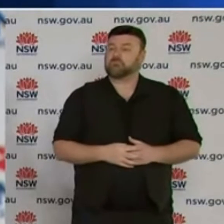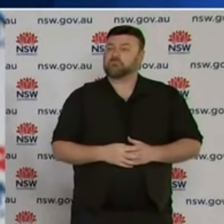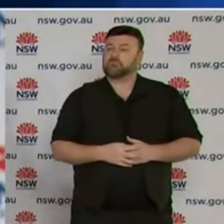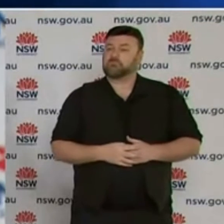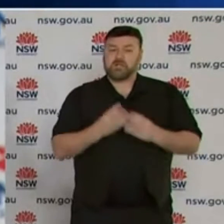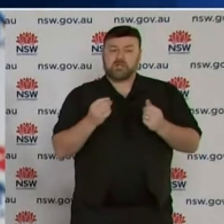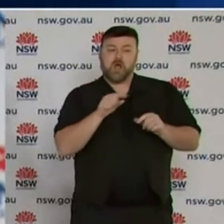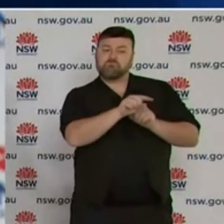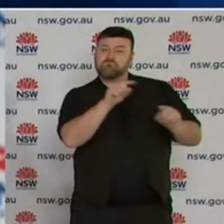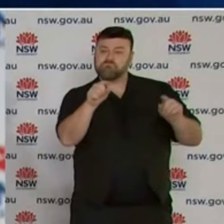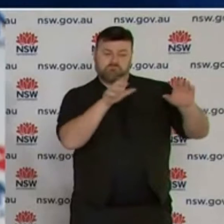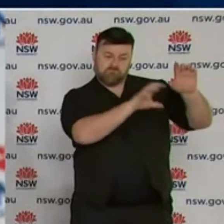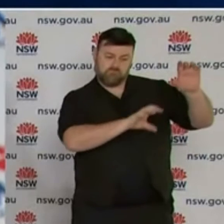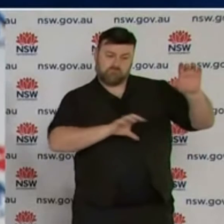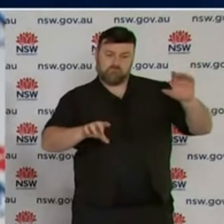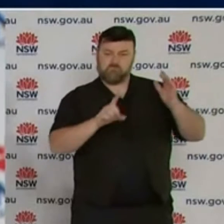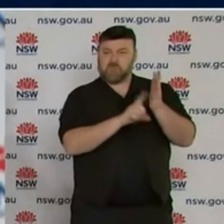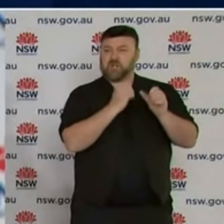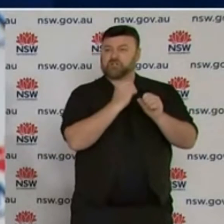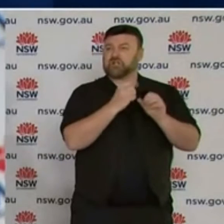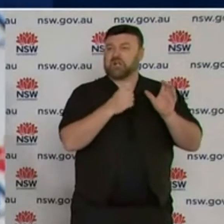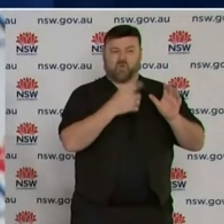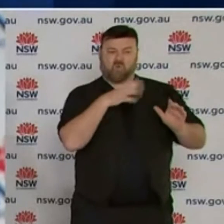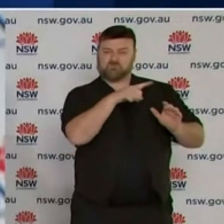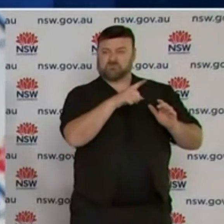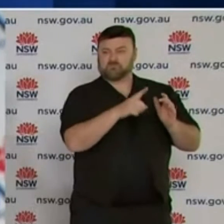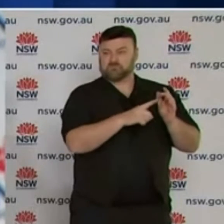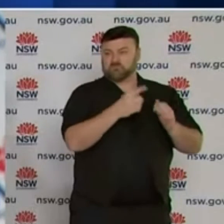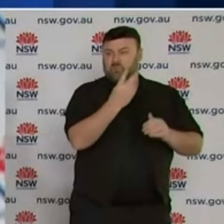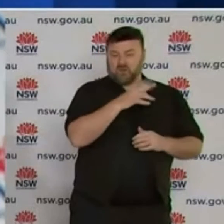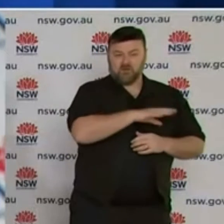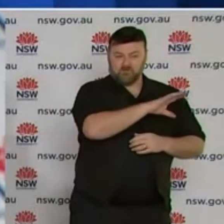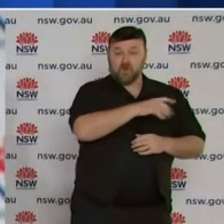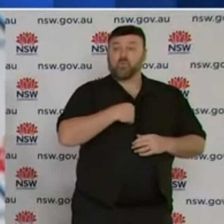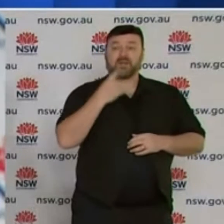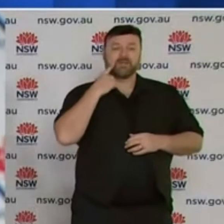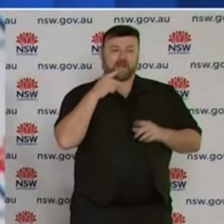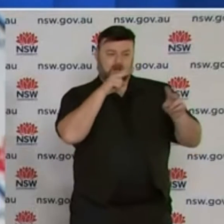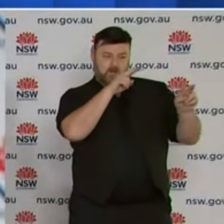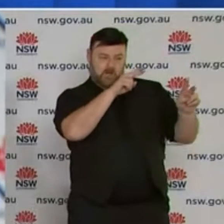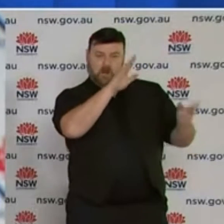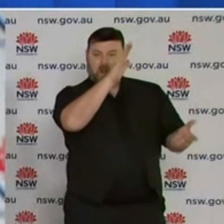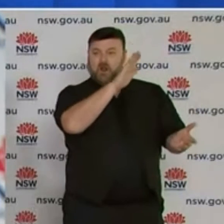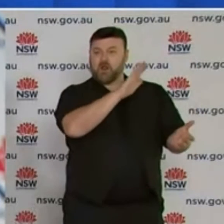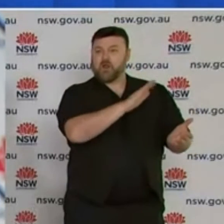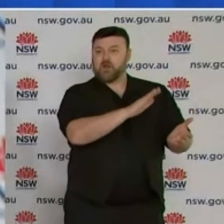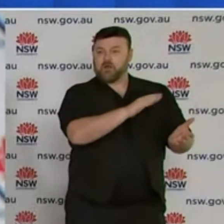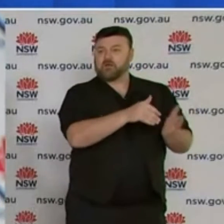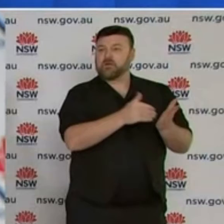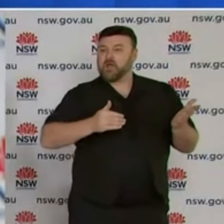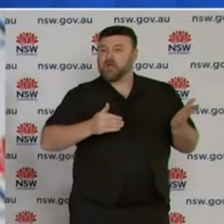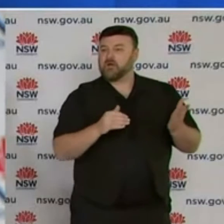some of those areas of concern we have seen a decline. The curve is starting to change, but what